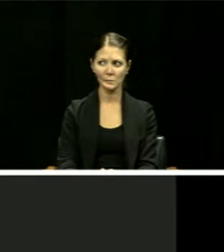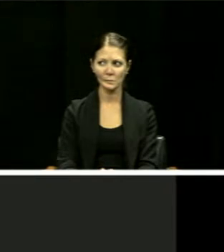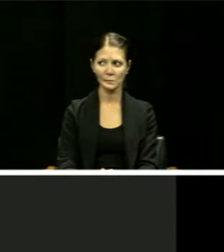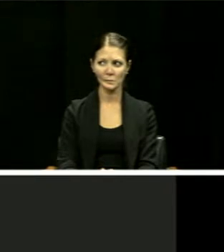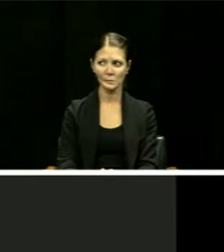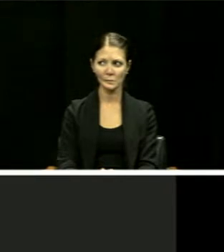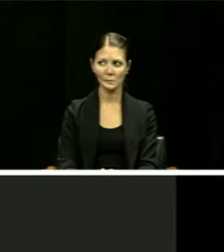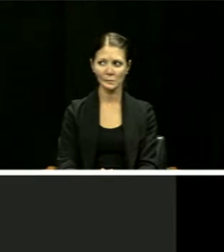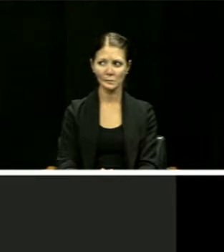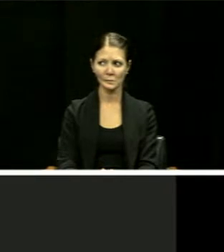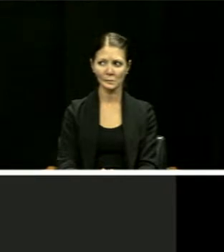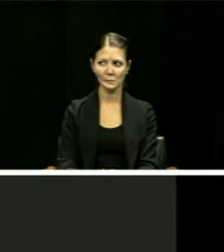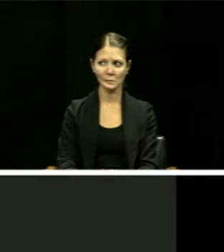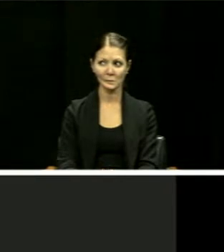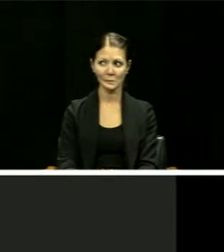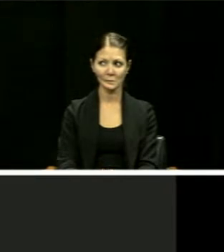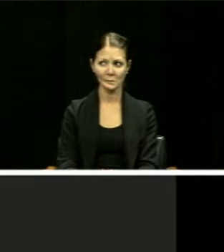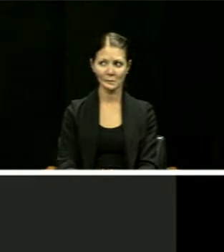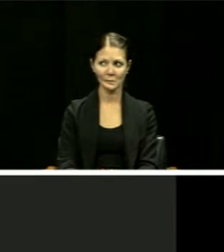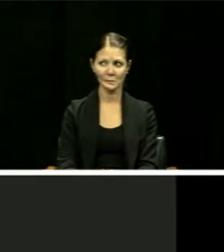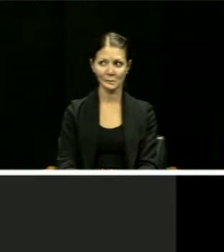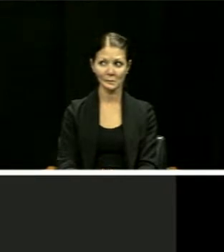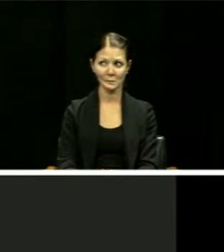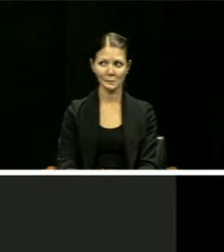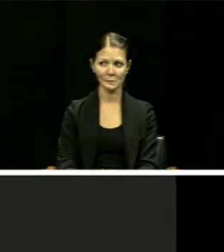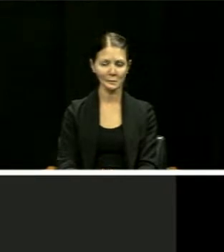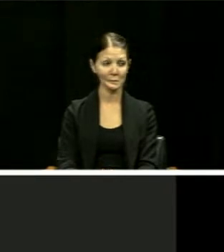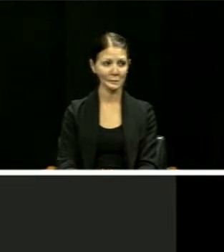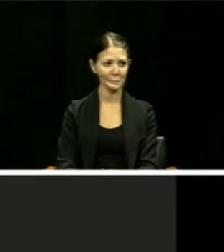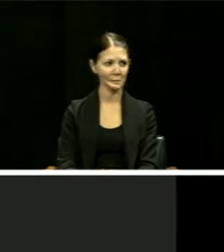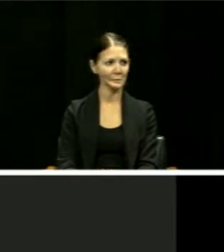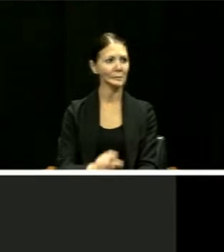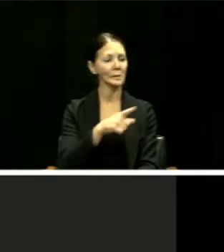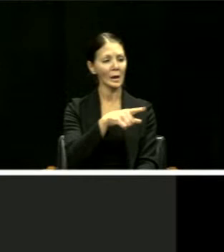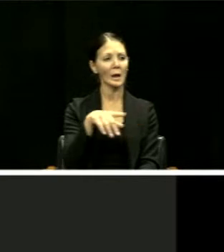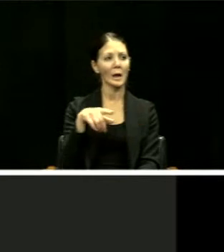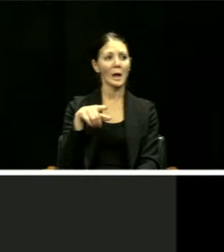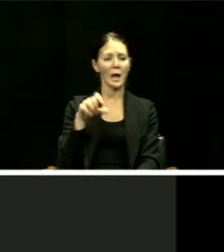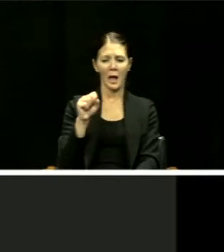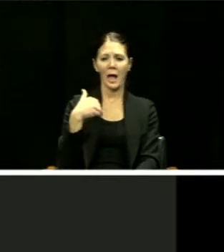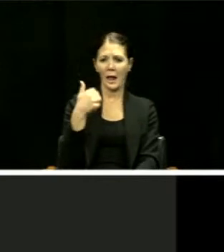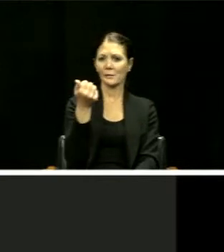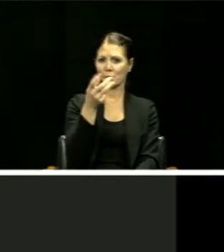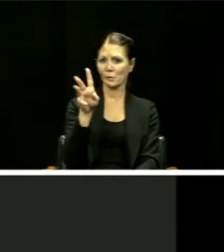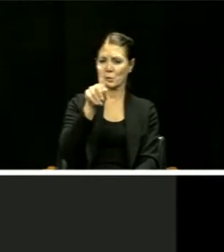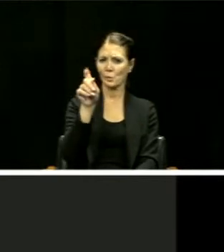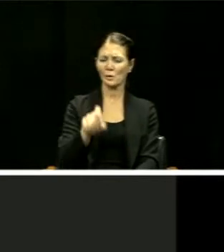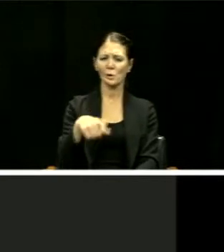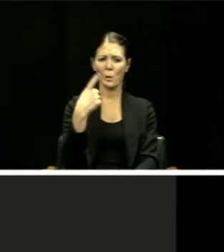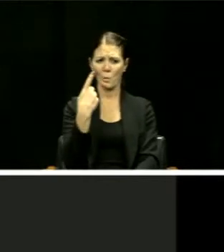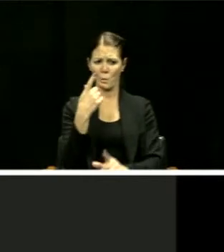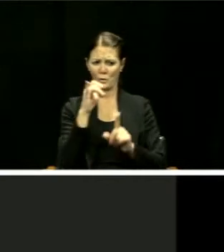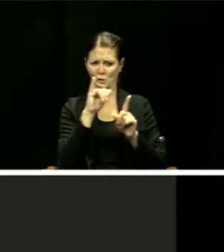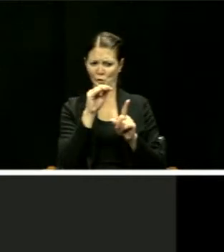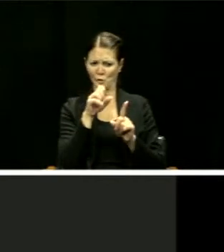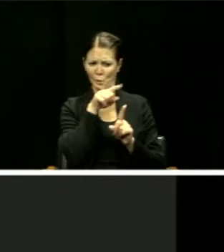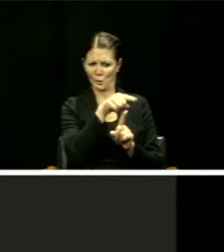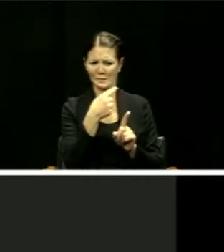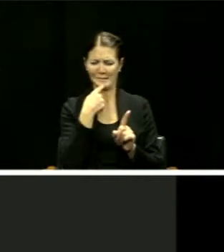Yeah, thank you. I did have a couple questions. Joe, one thing you said that I thought was